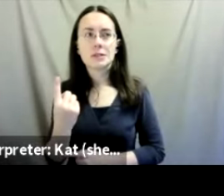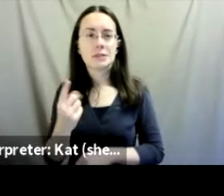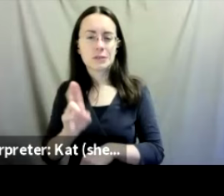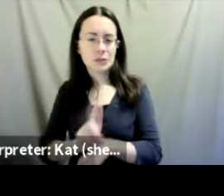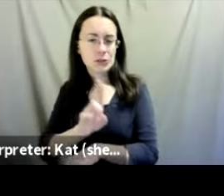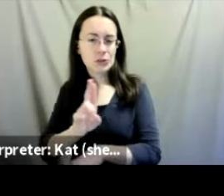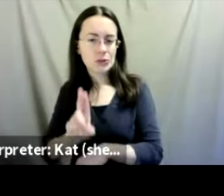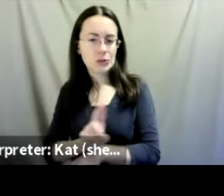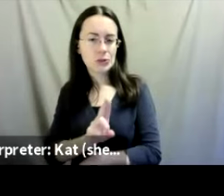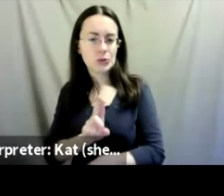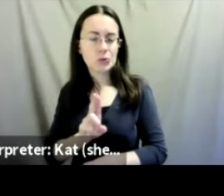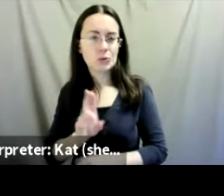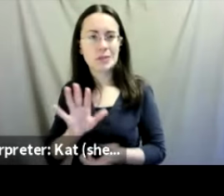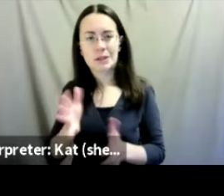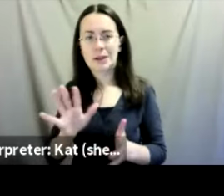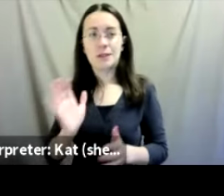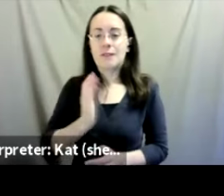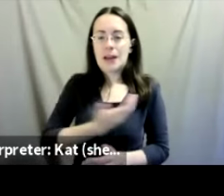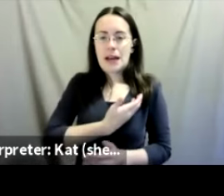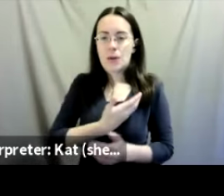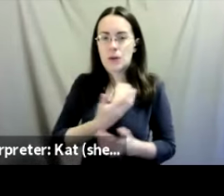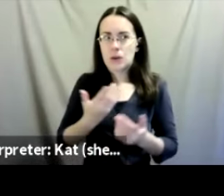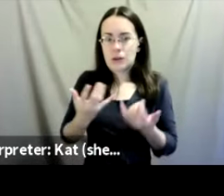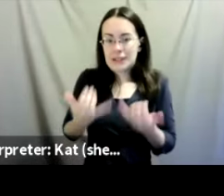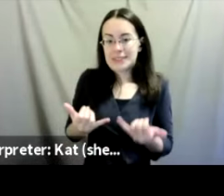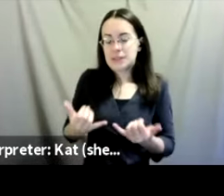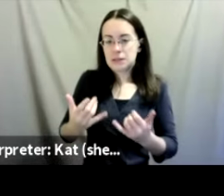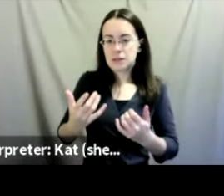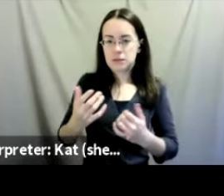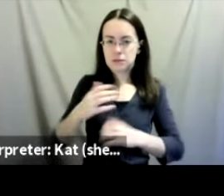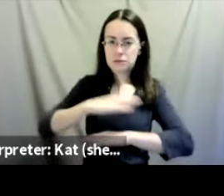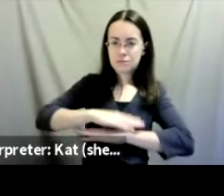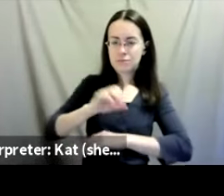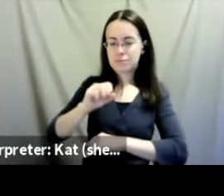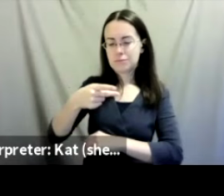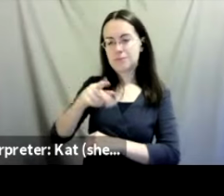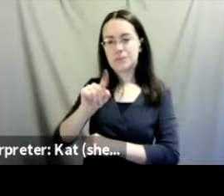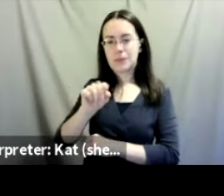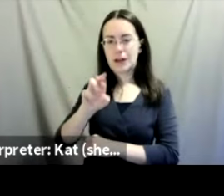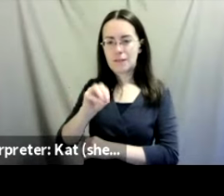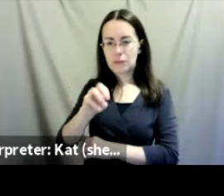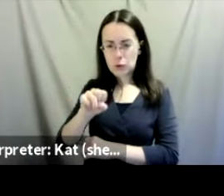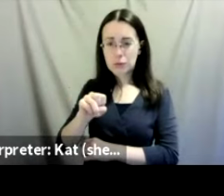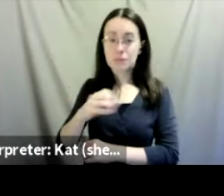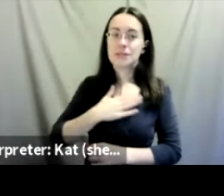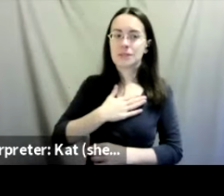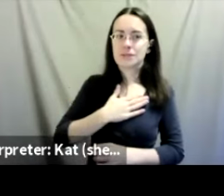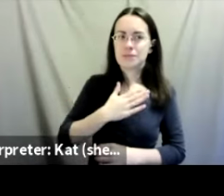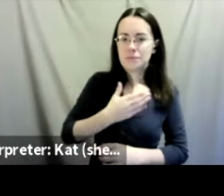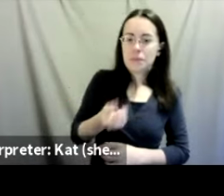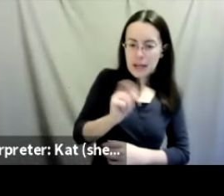of our existing platforms as group members. So our own social medias